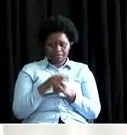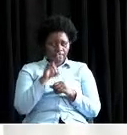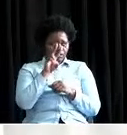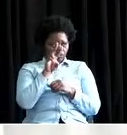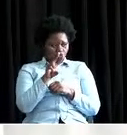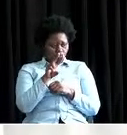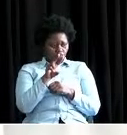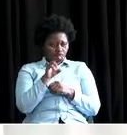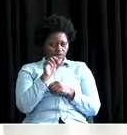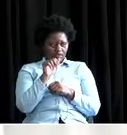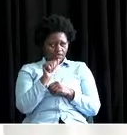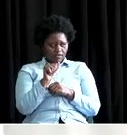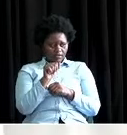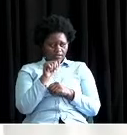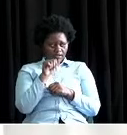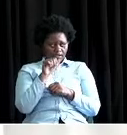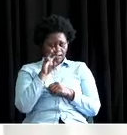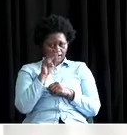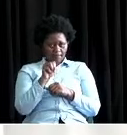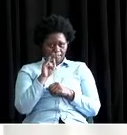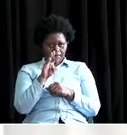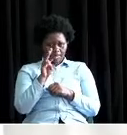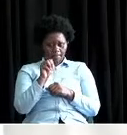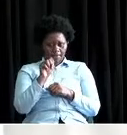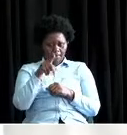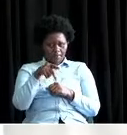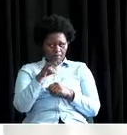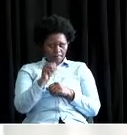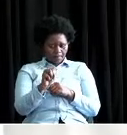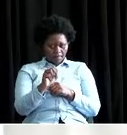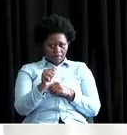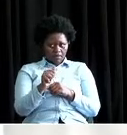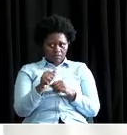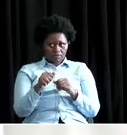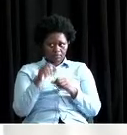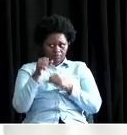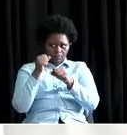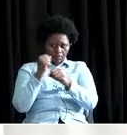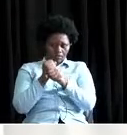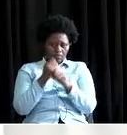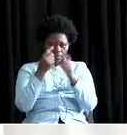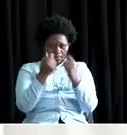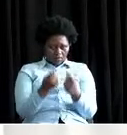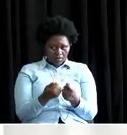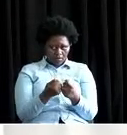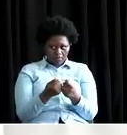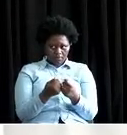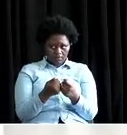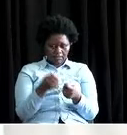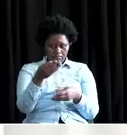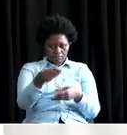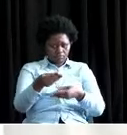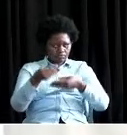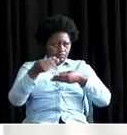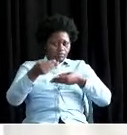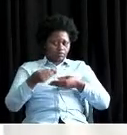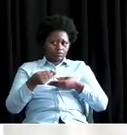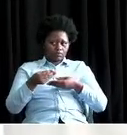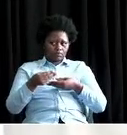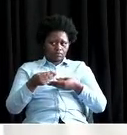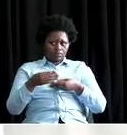127(2) of the MFMA, the mayor must, within 7 days after the end of the financial year, table in